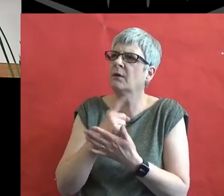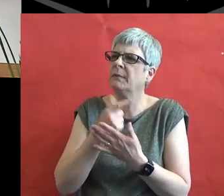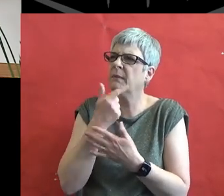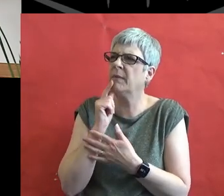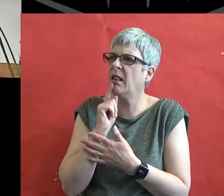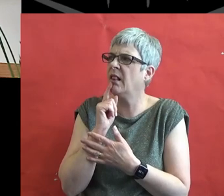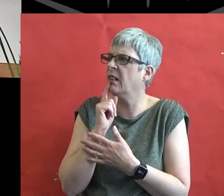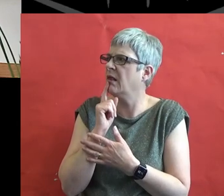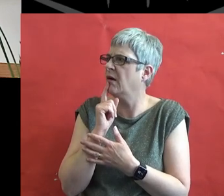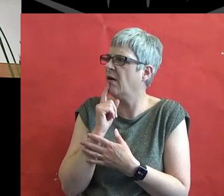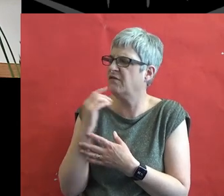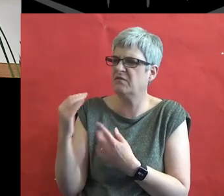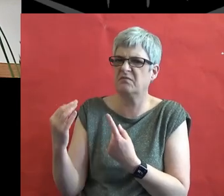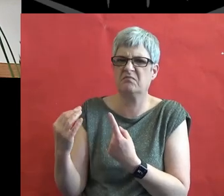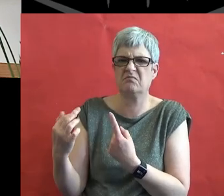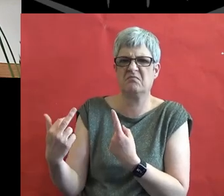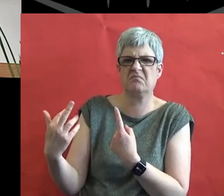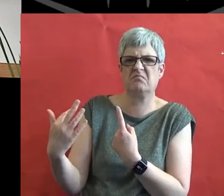have undermined you,